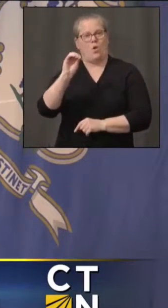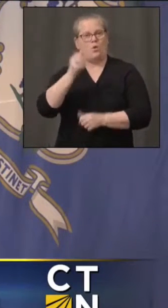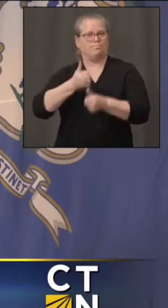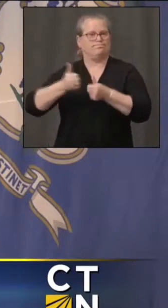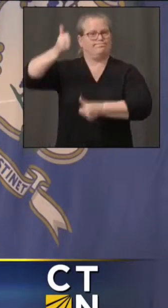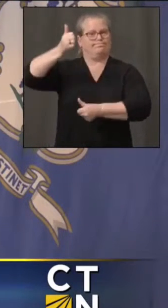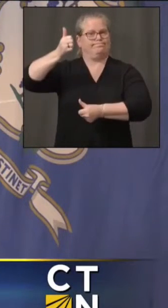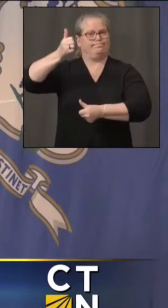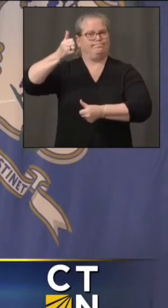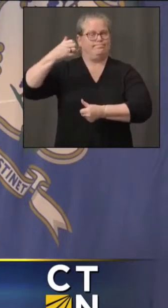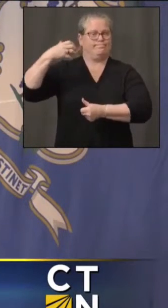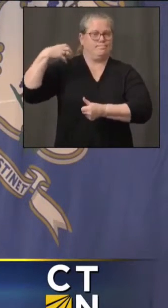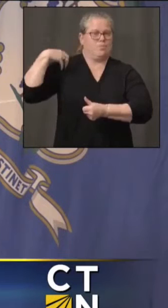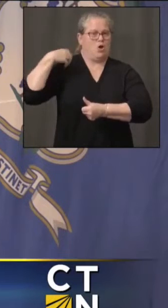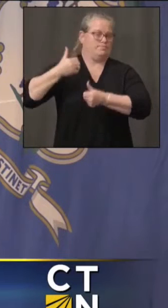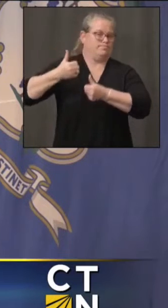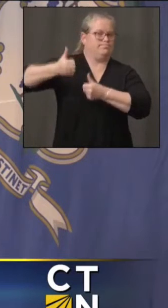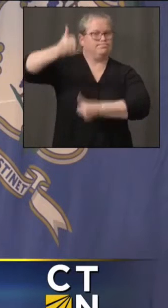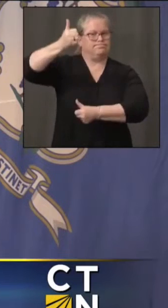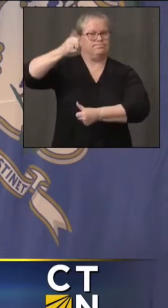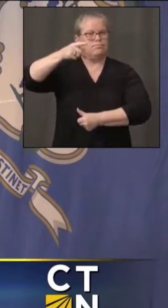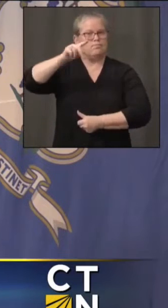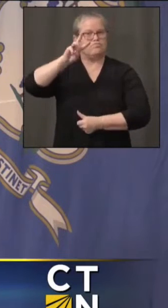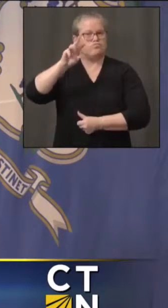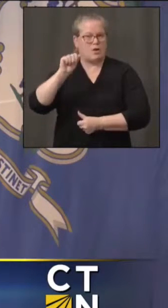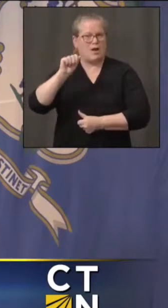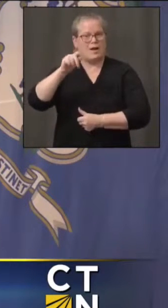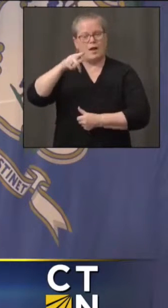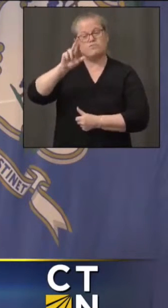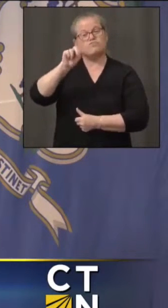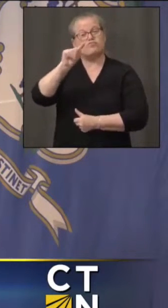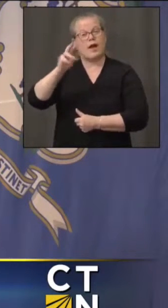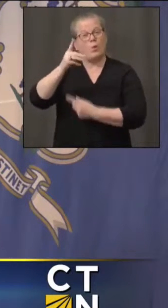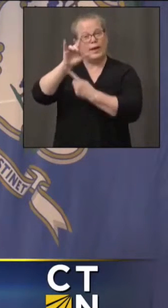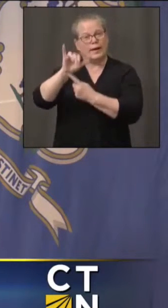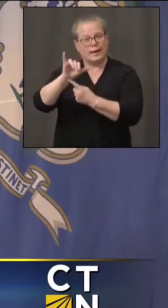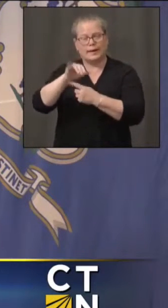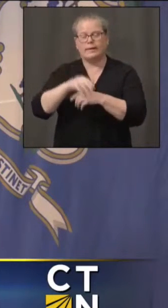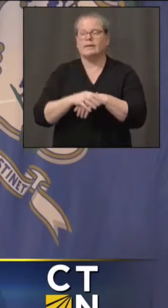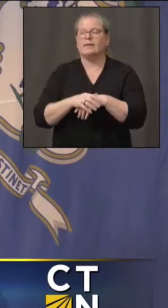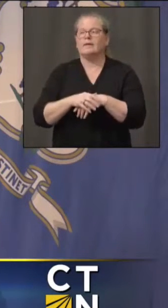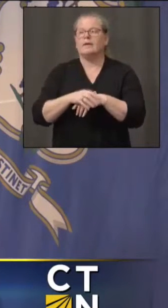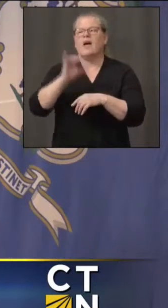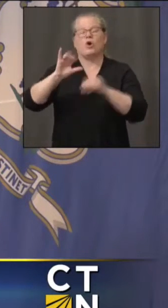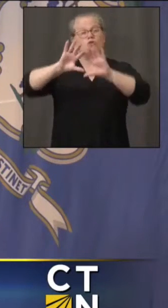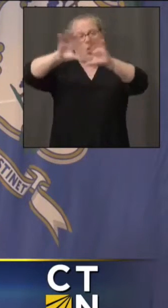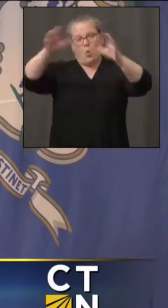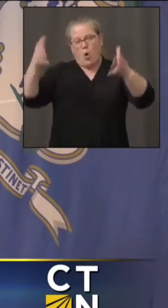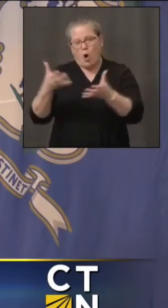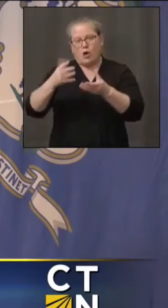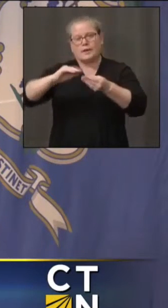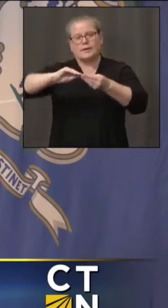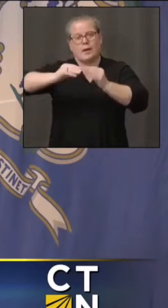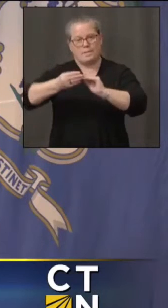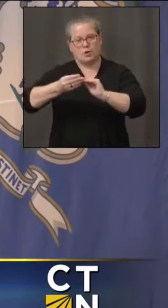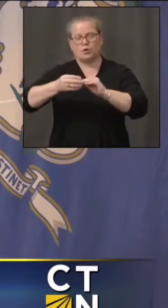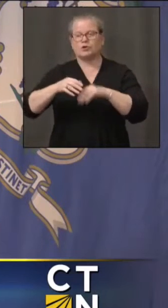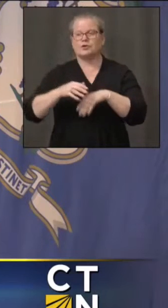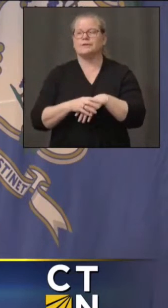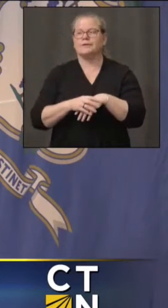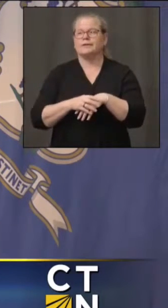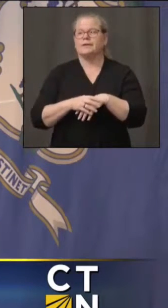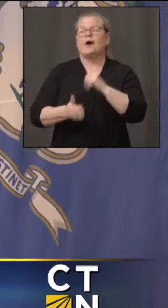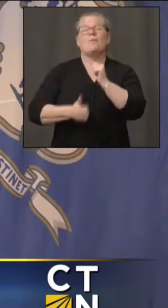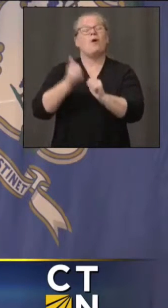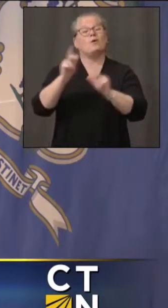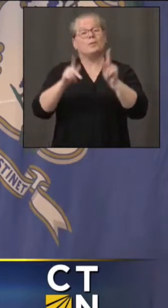numbers. Most of the folks on the floor, they've already made those changes. I think you're talking about more white-collar folks at this point. But let me